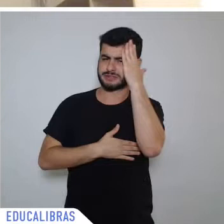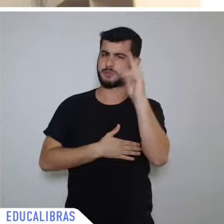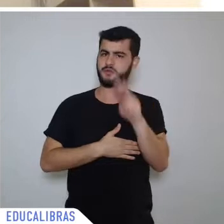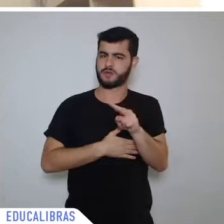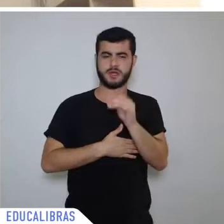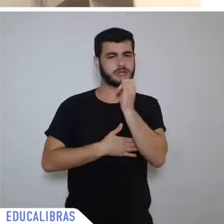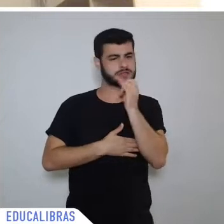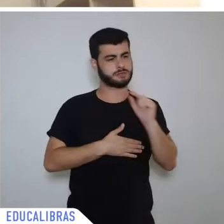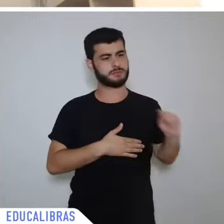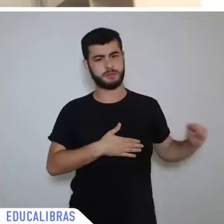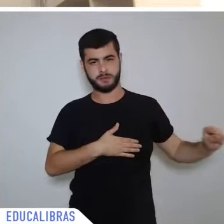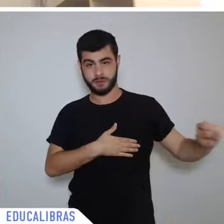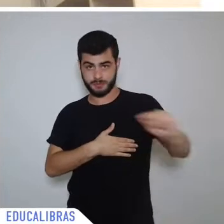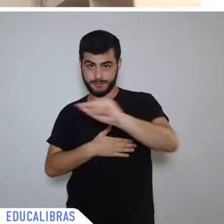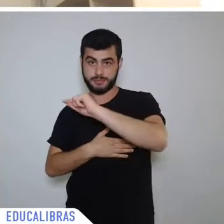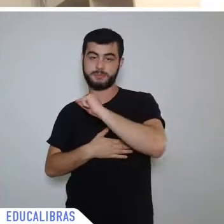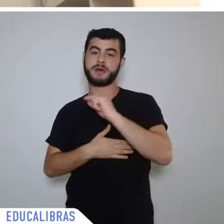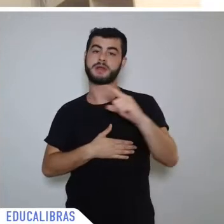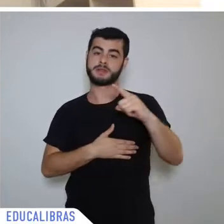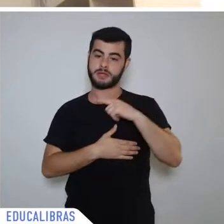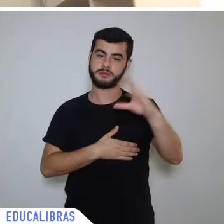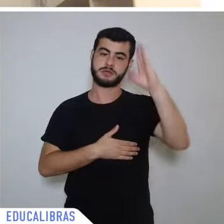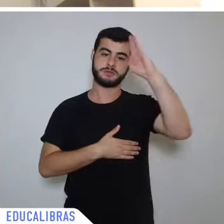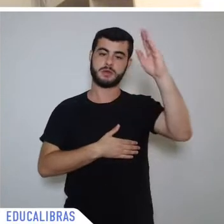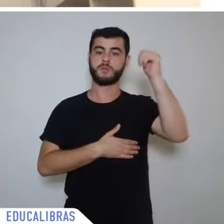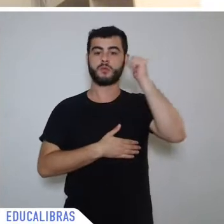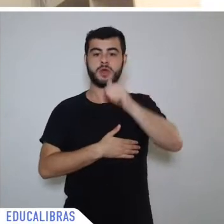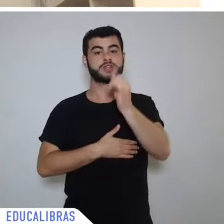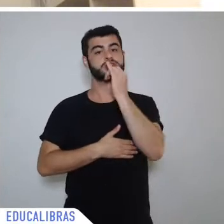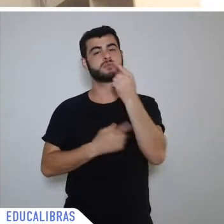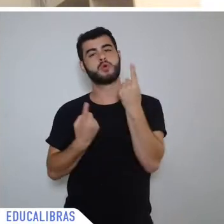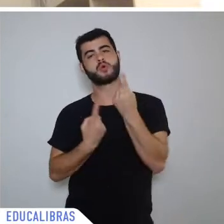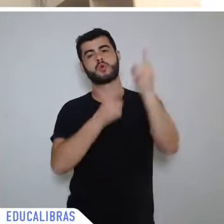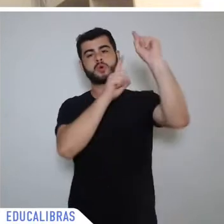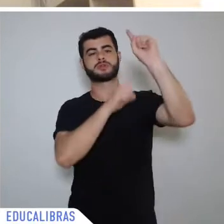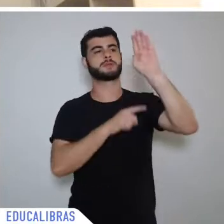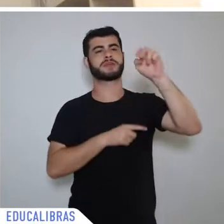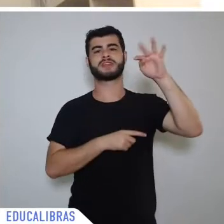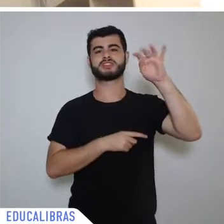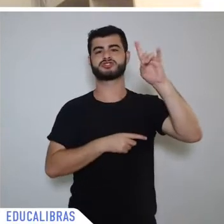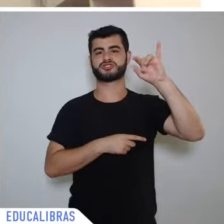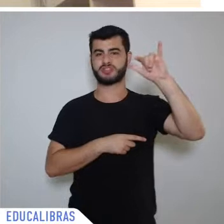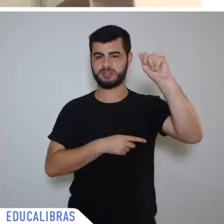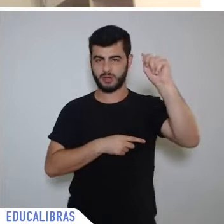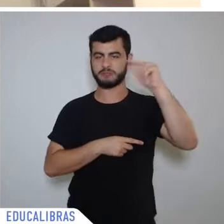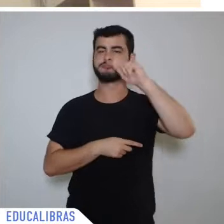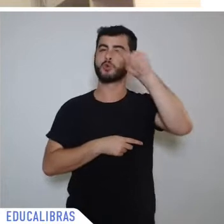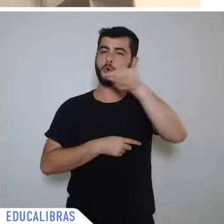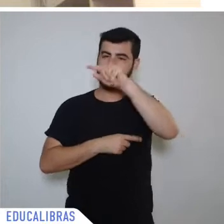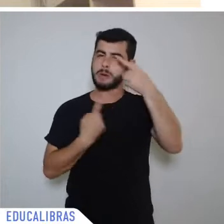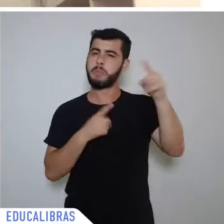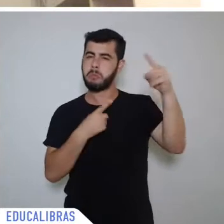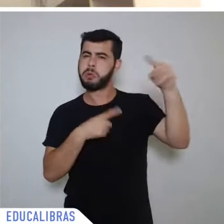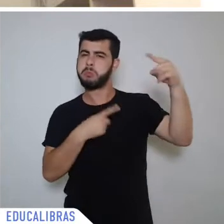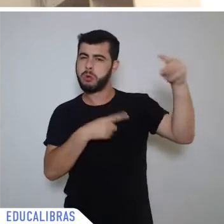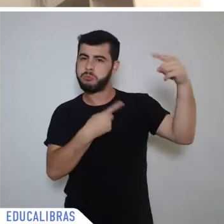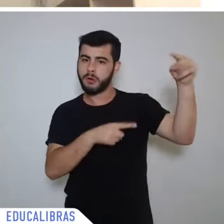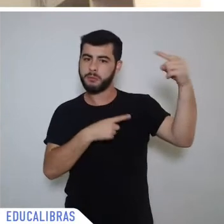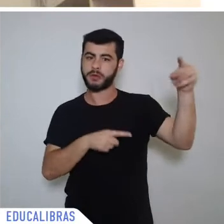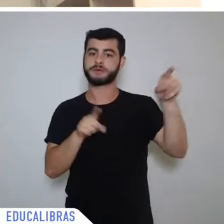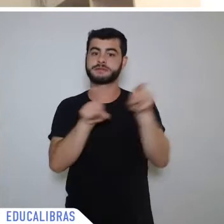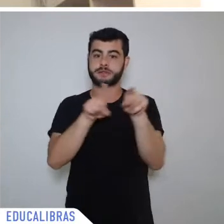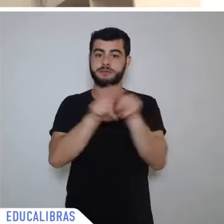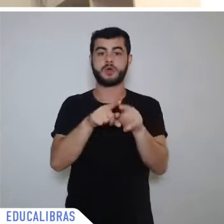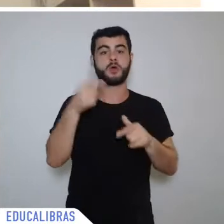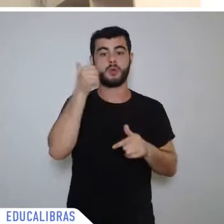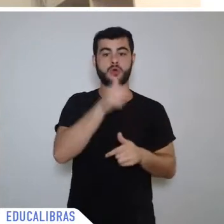of Marielle Franco and some other lighter, let's say, attacks that have been